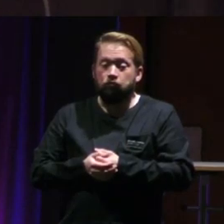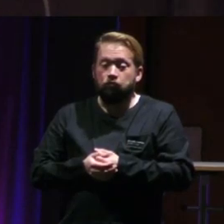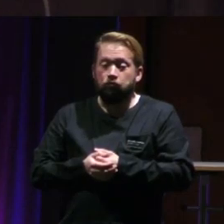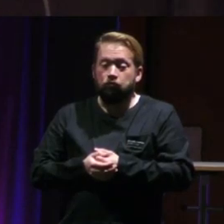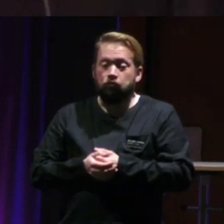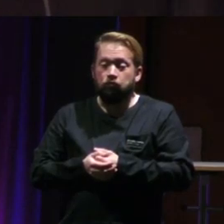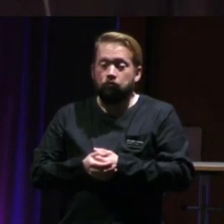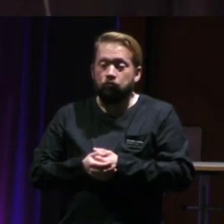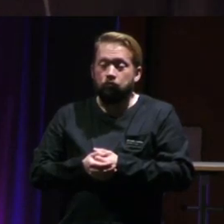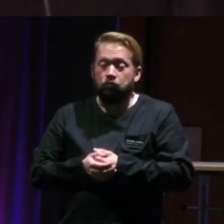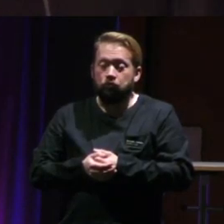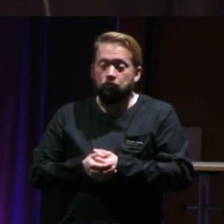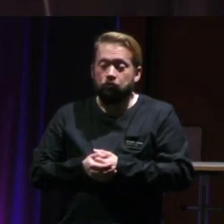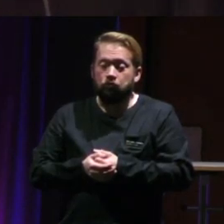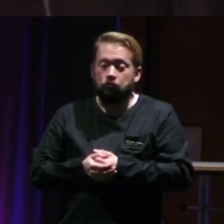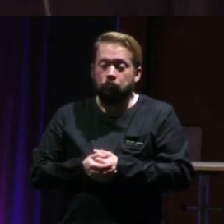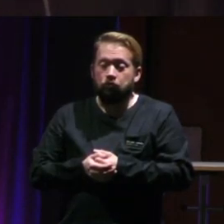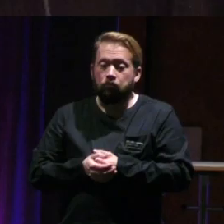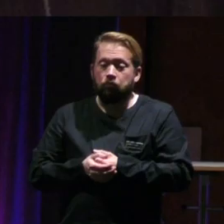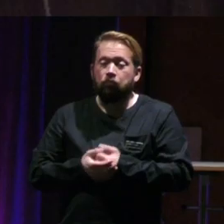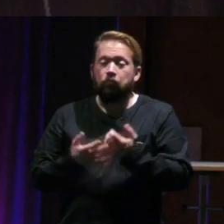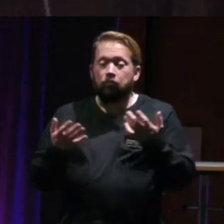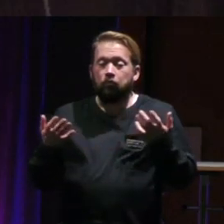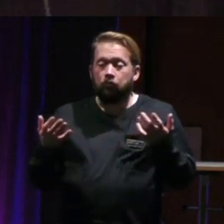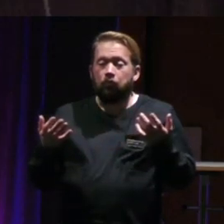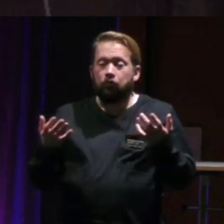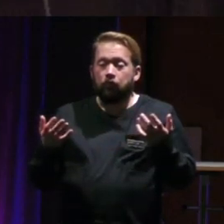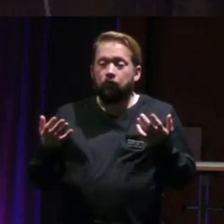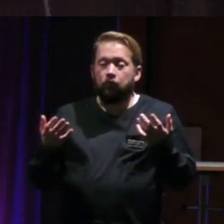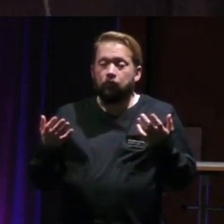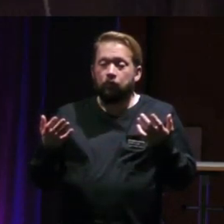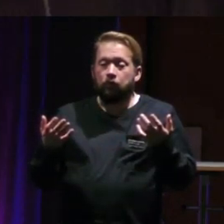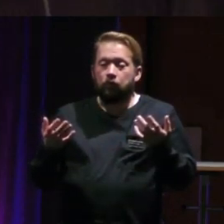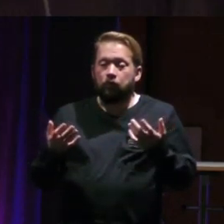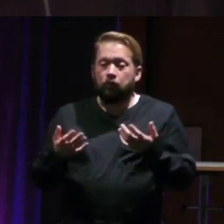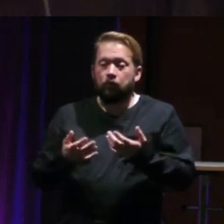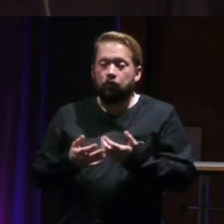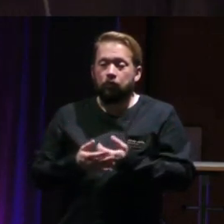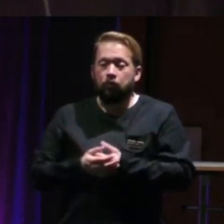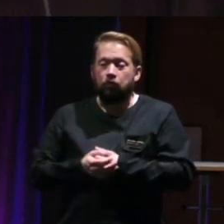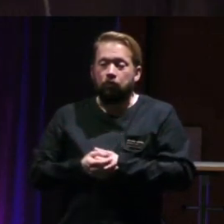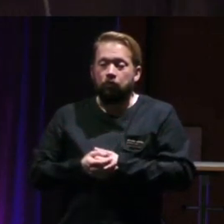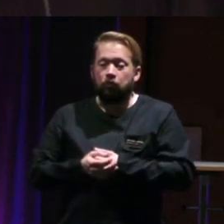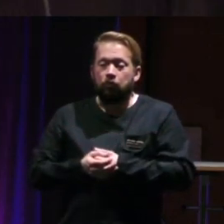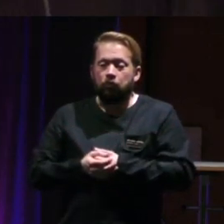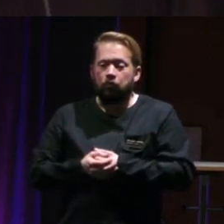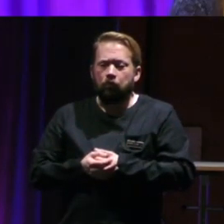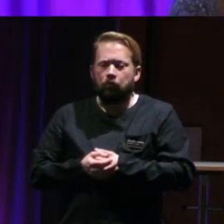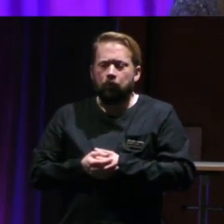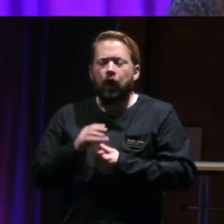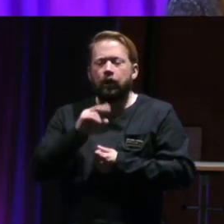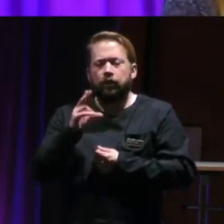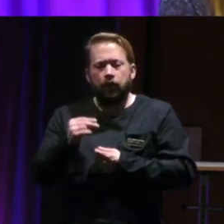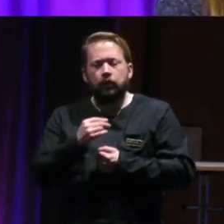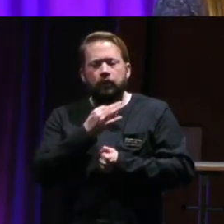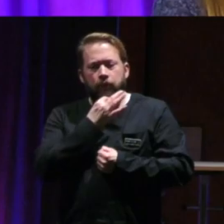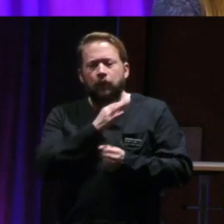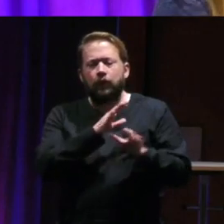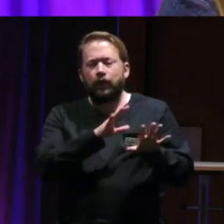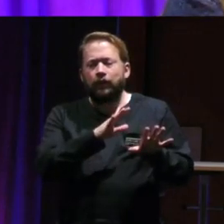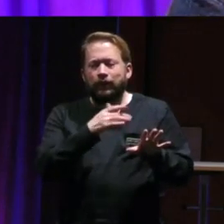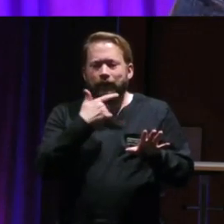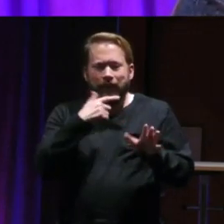is still alive, even without VPN. So this is, yeah, so thank you. Thanks to technology,